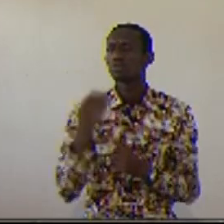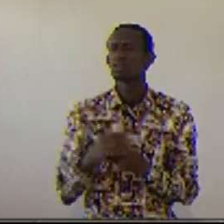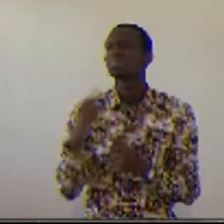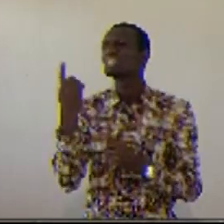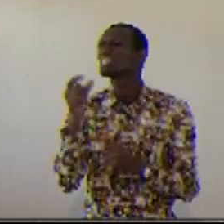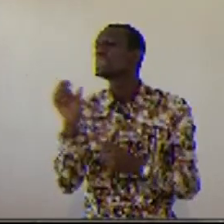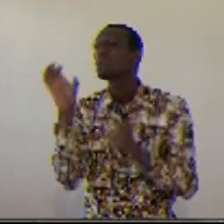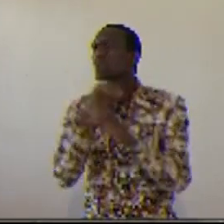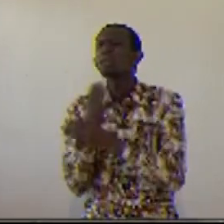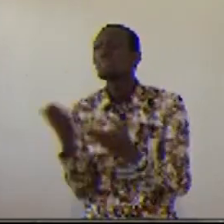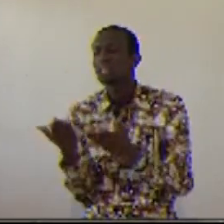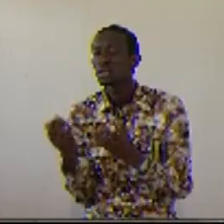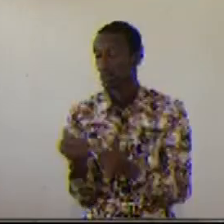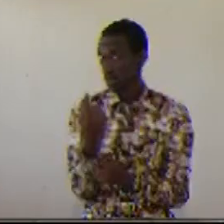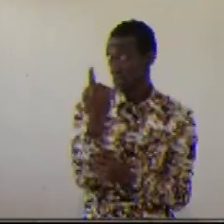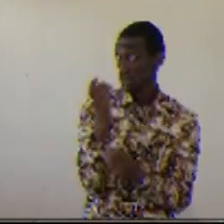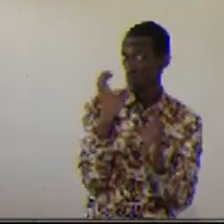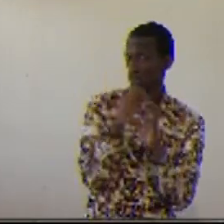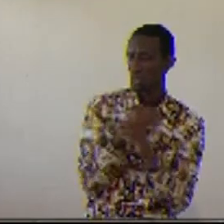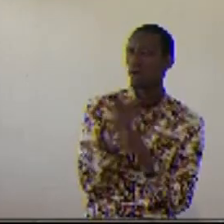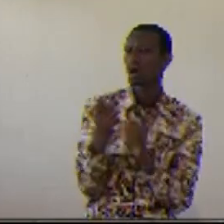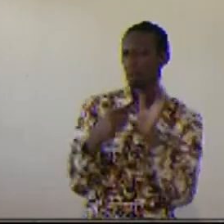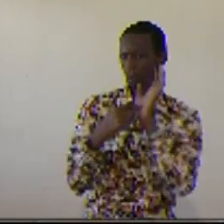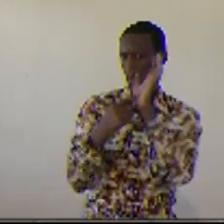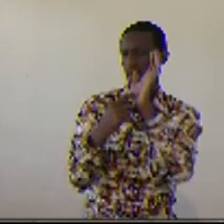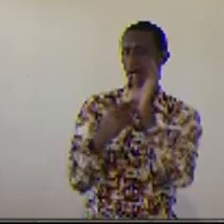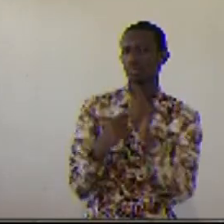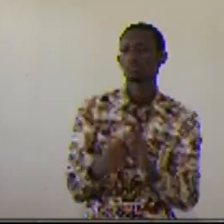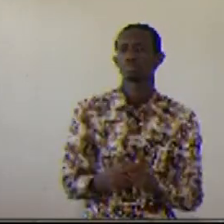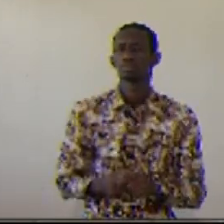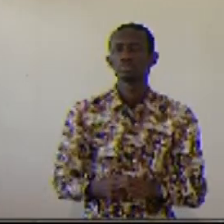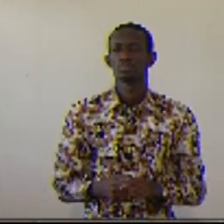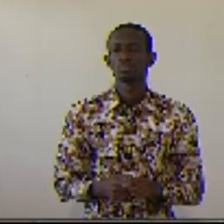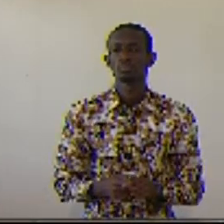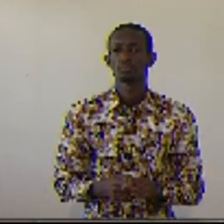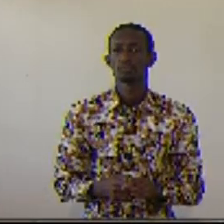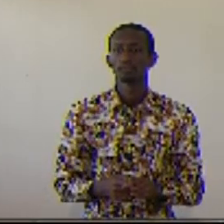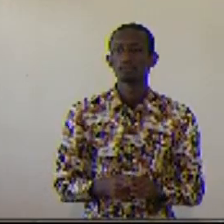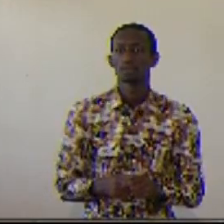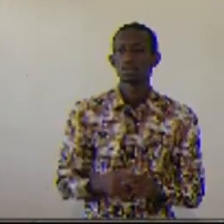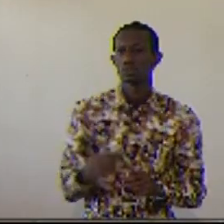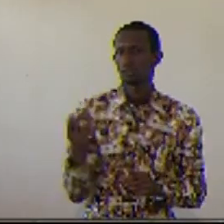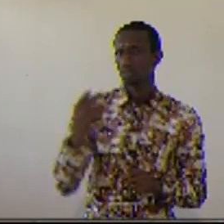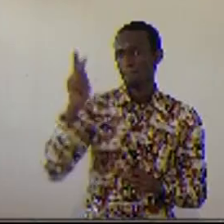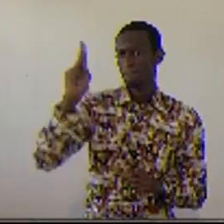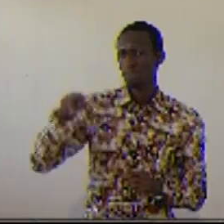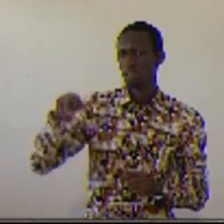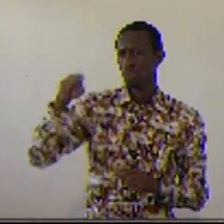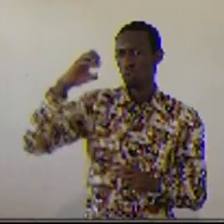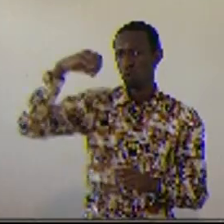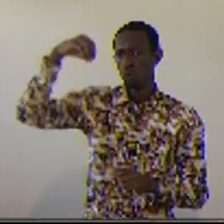is the one that we are showing here in the p orbital. So there is a p orbital here.